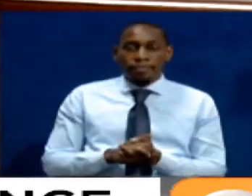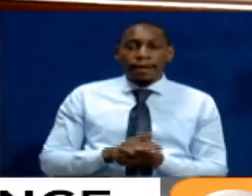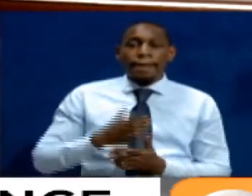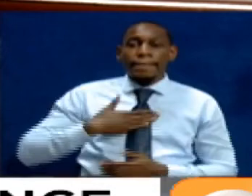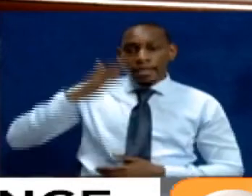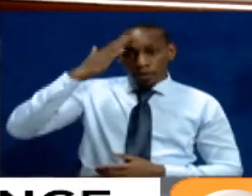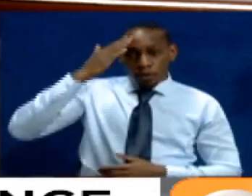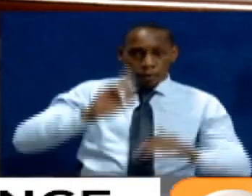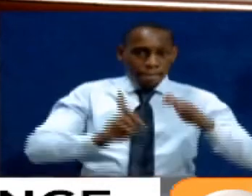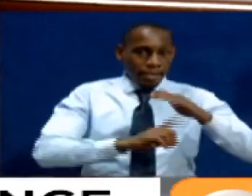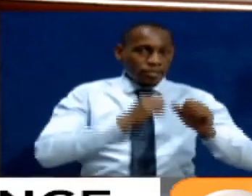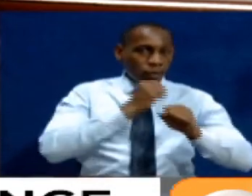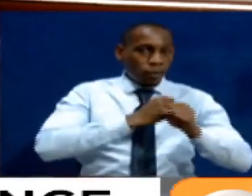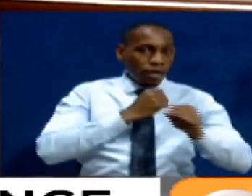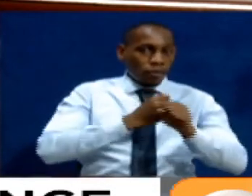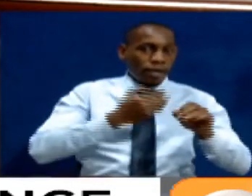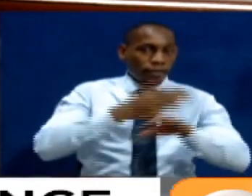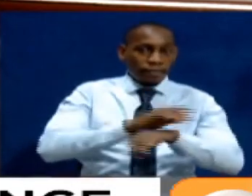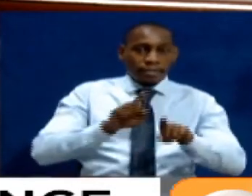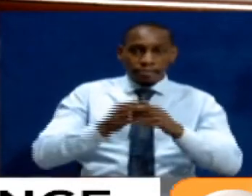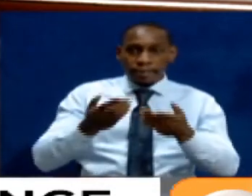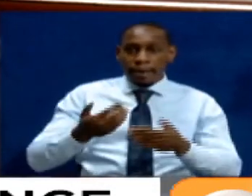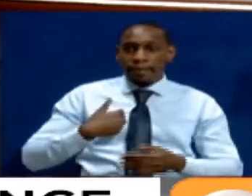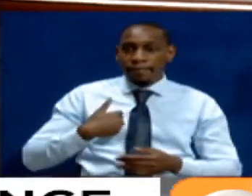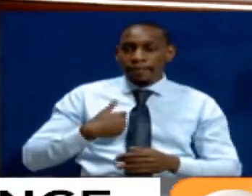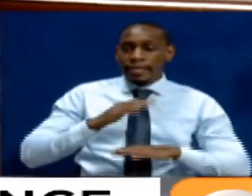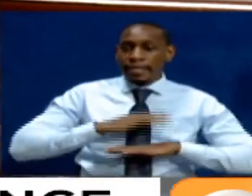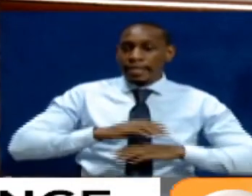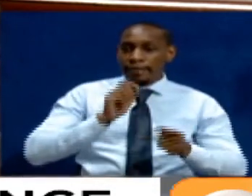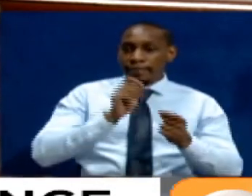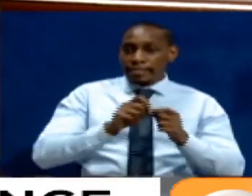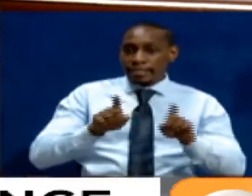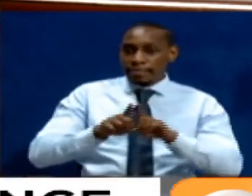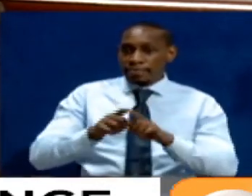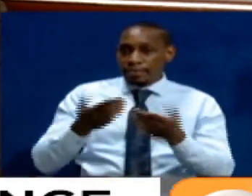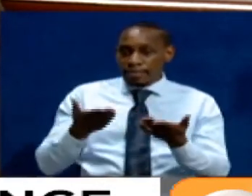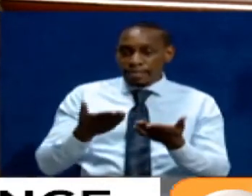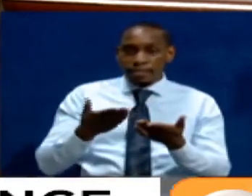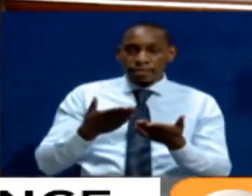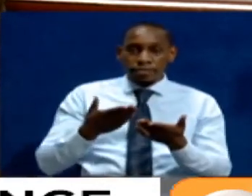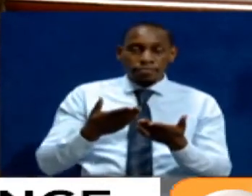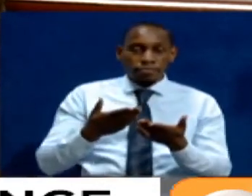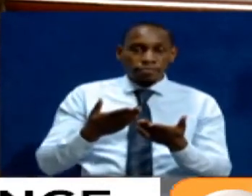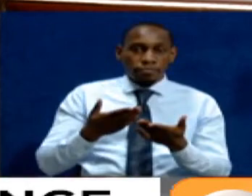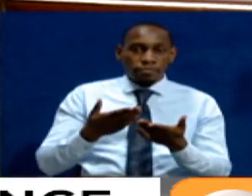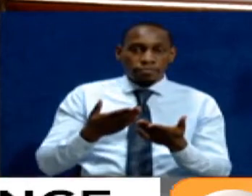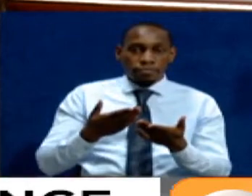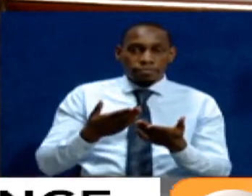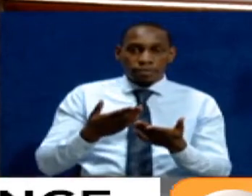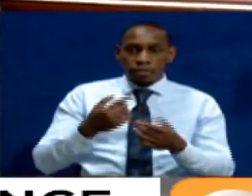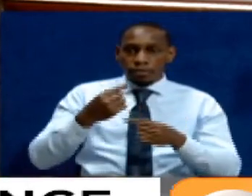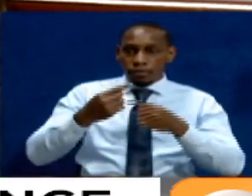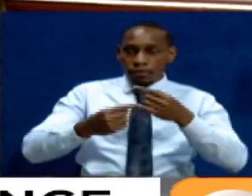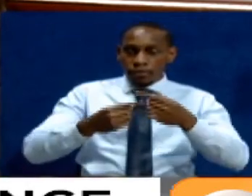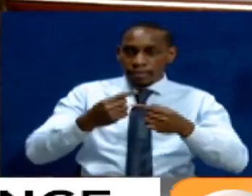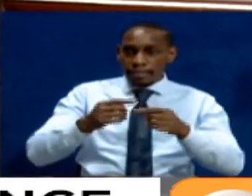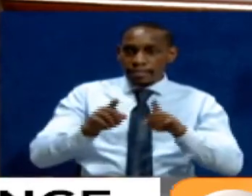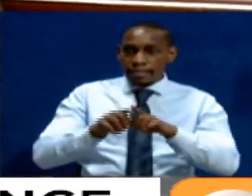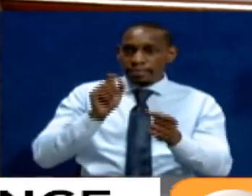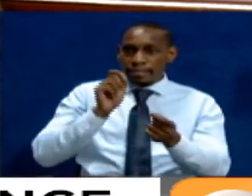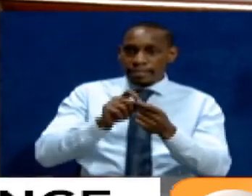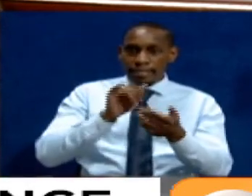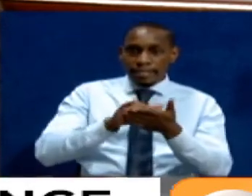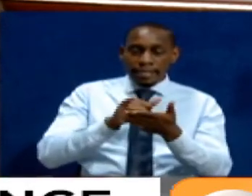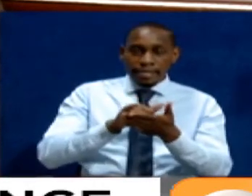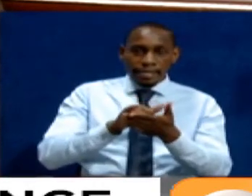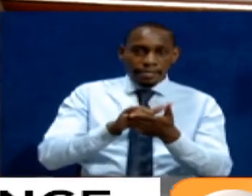know the ministry has worked hard, and it now has enough tests. And that's why we are picking quite a number of this current wave, and it's the testing